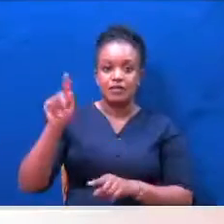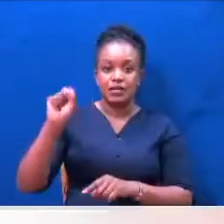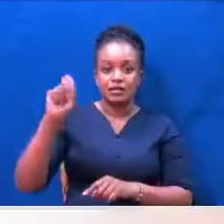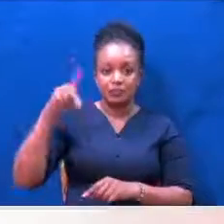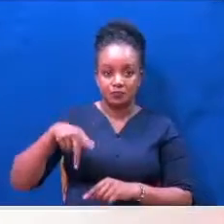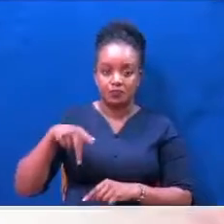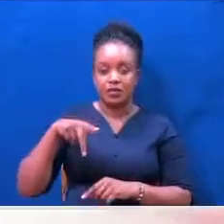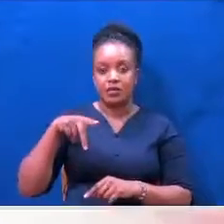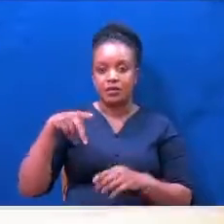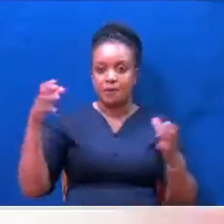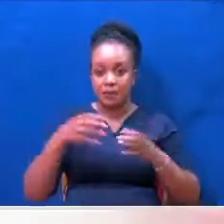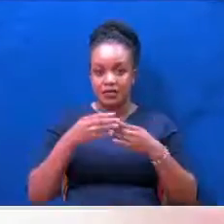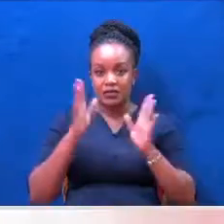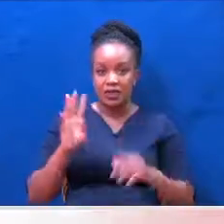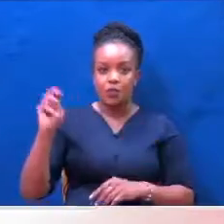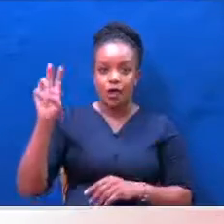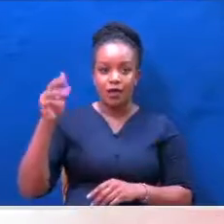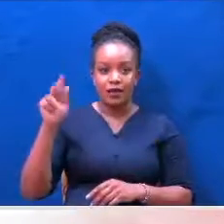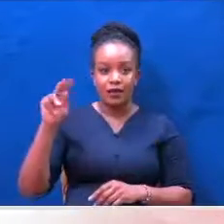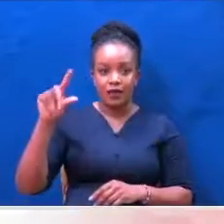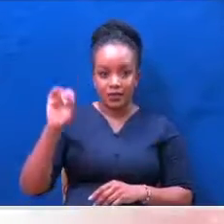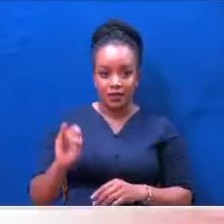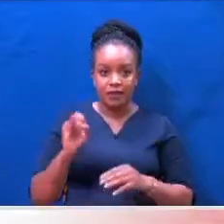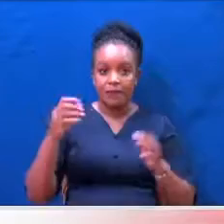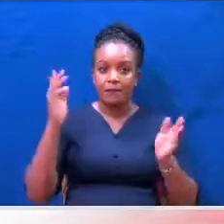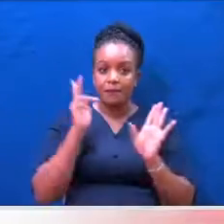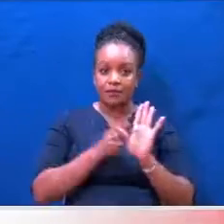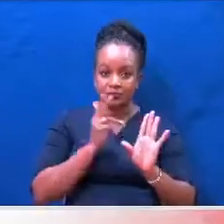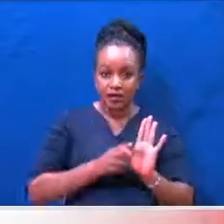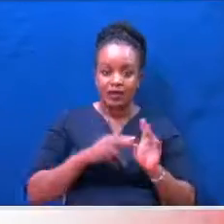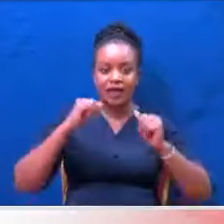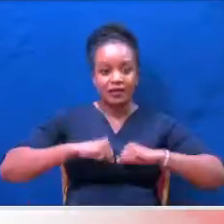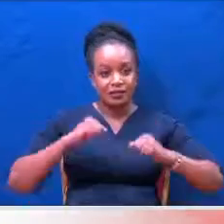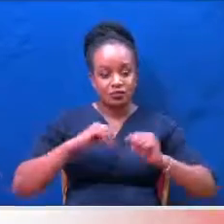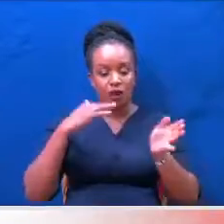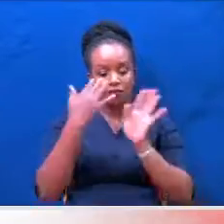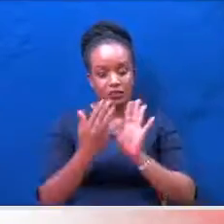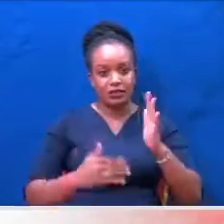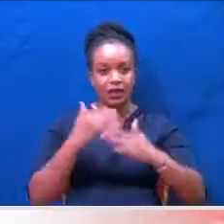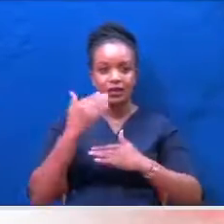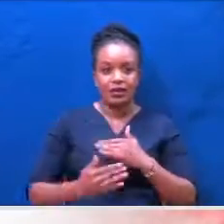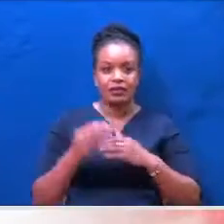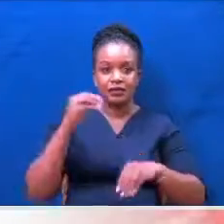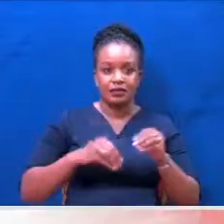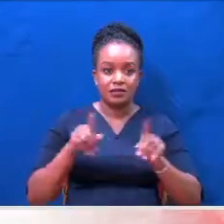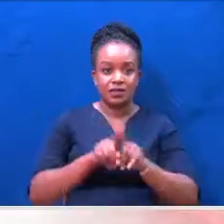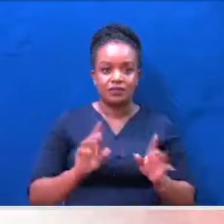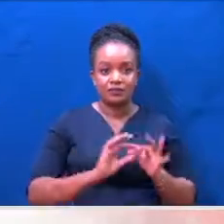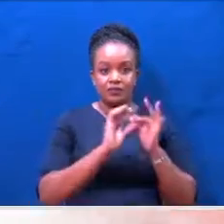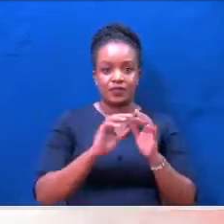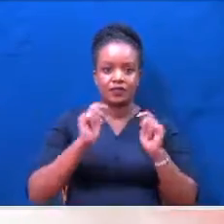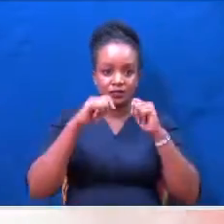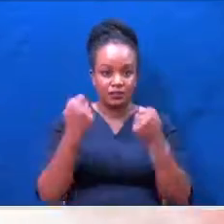party leader Mwangi Kionjore, participants agreed to approach the next elections as a confederated team. Be